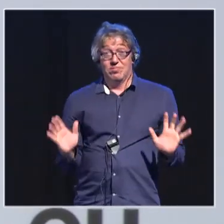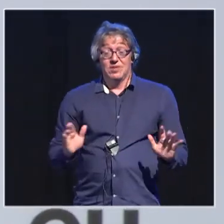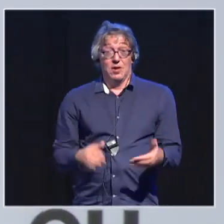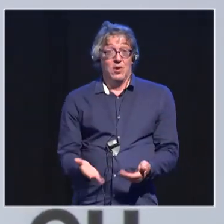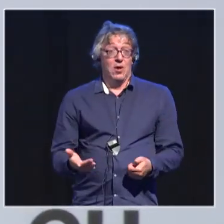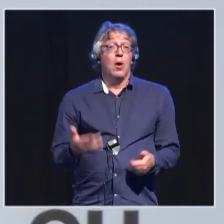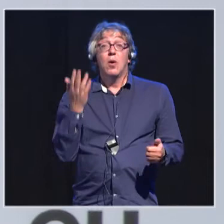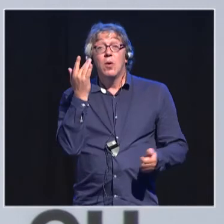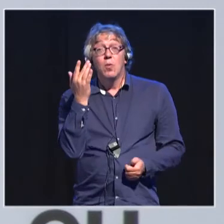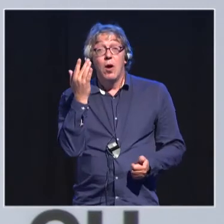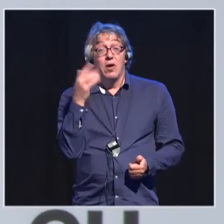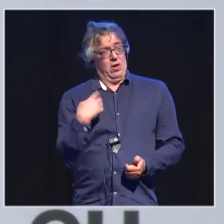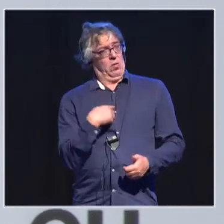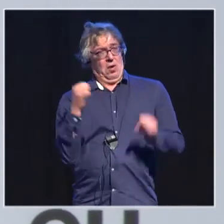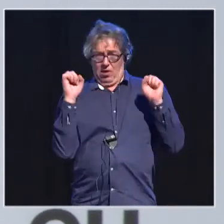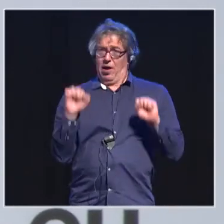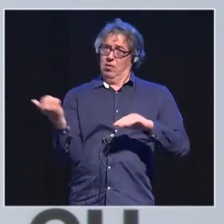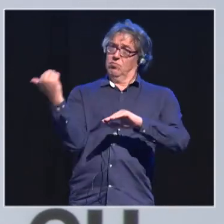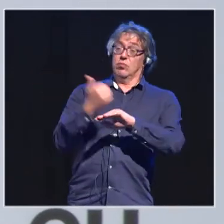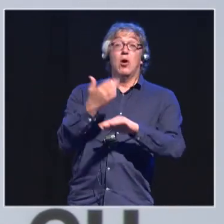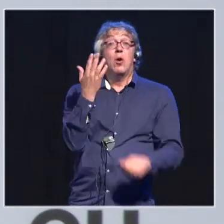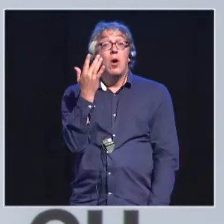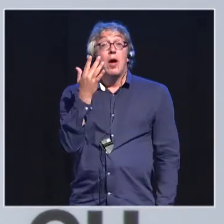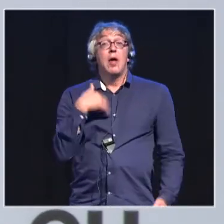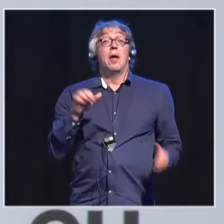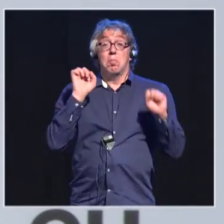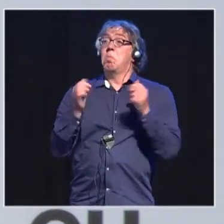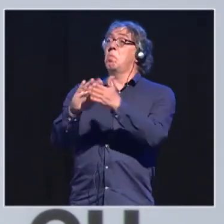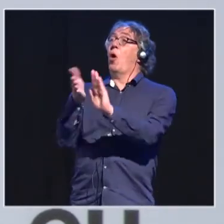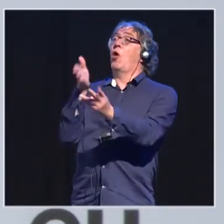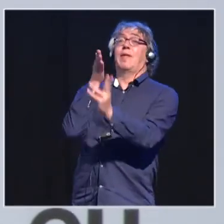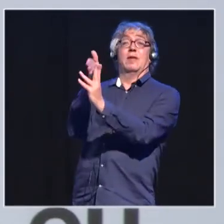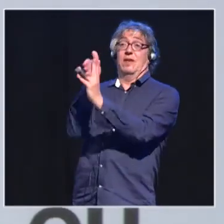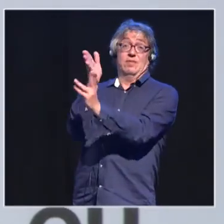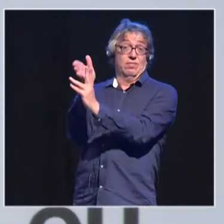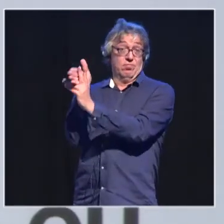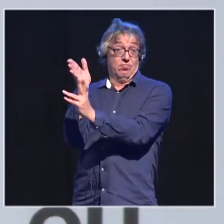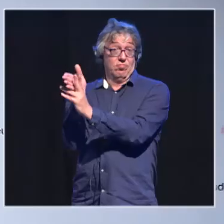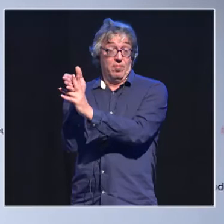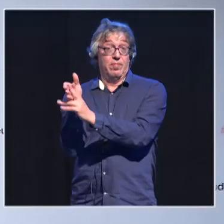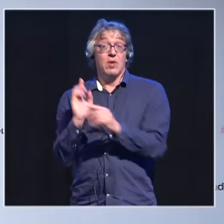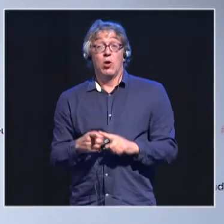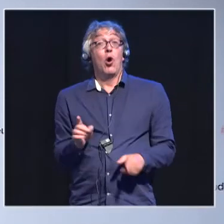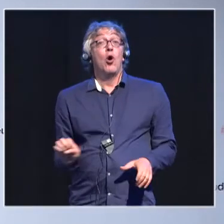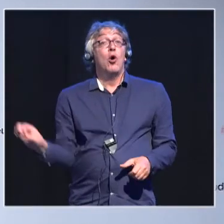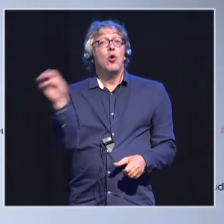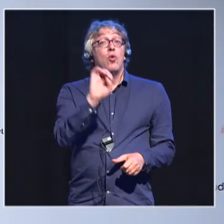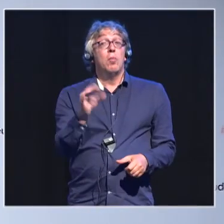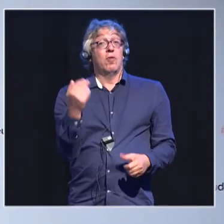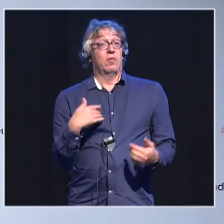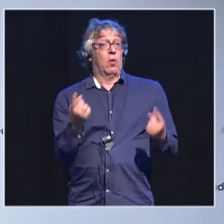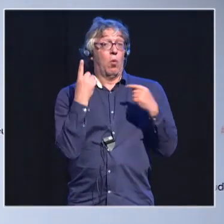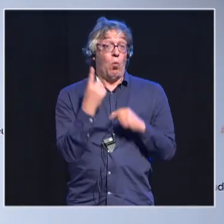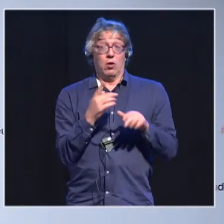most important one was that we had market access. And the way we developed this model was in Europe. It was a single digital market, and